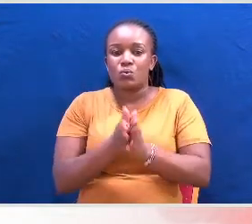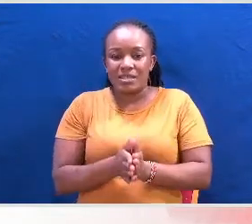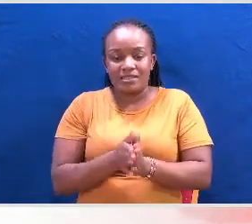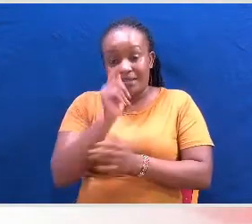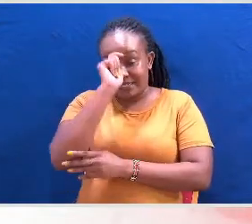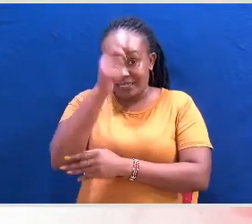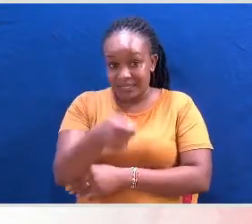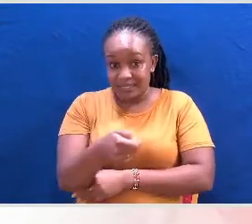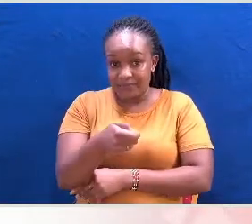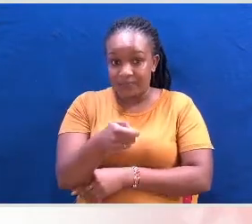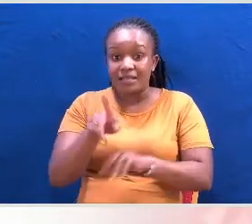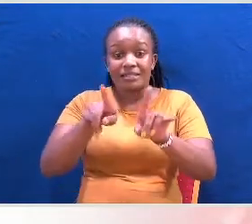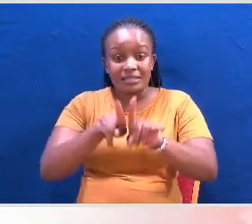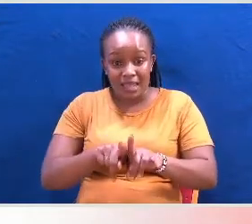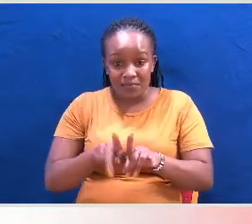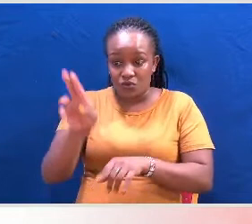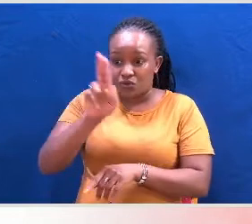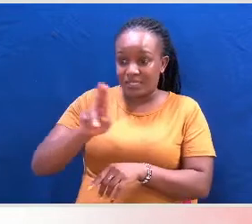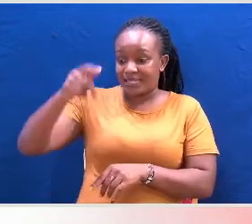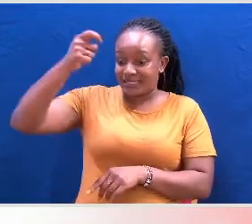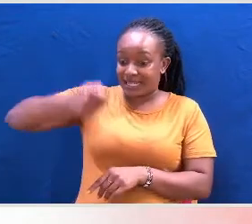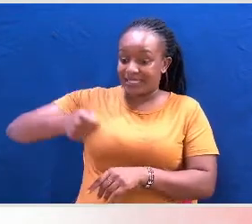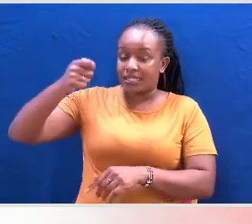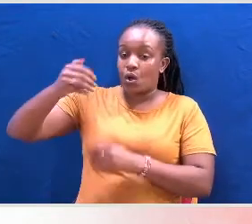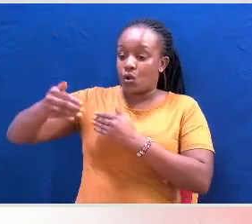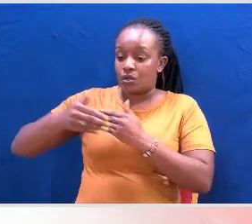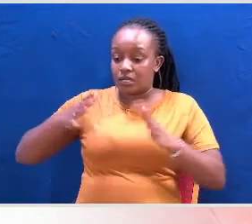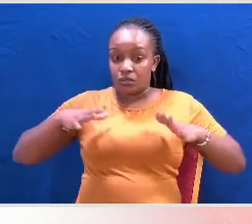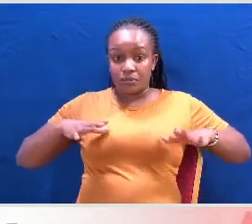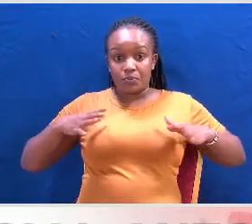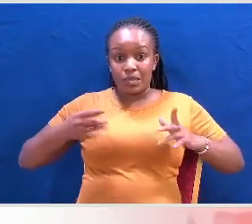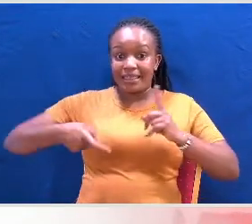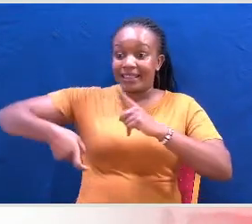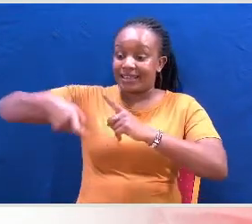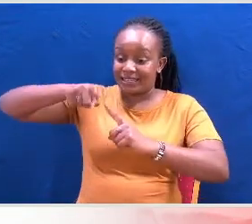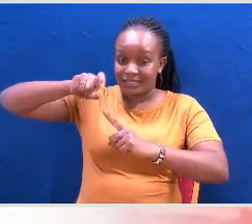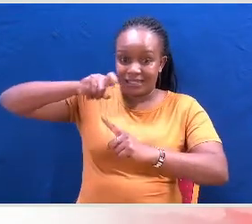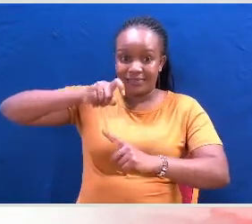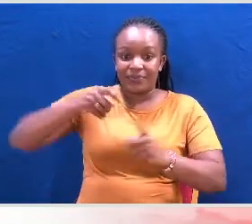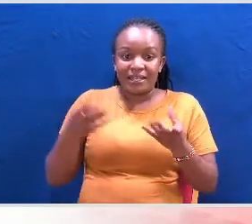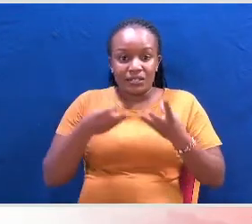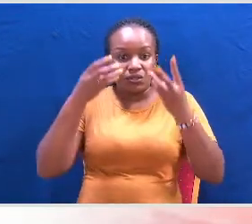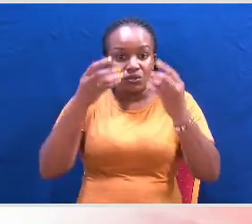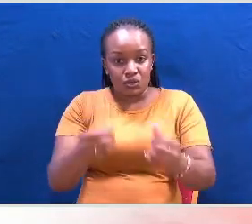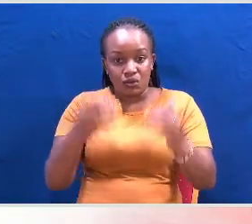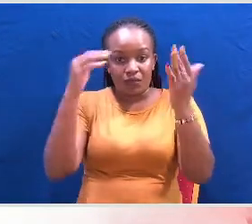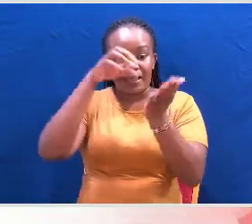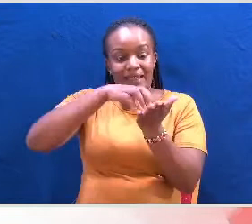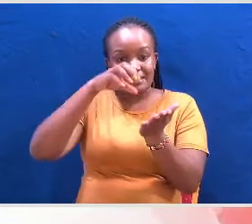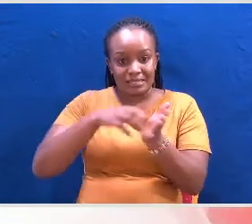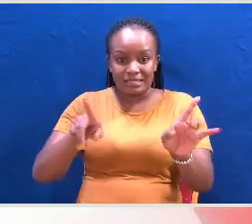dignity, and taking justice closer to the people, increasing the speed of resolution of cases